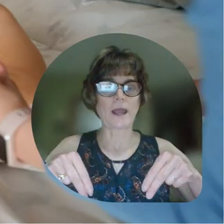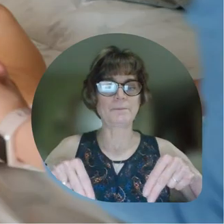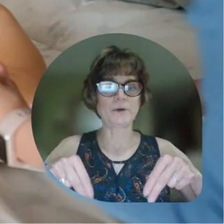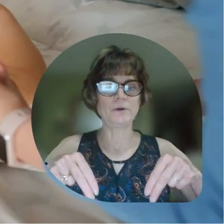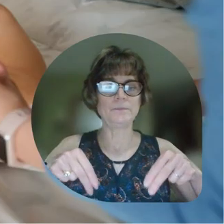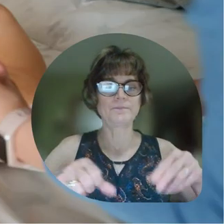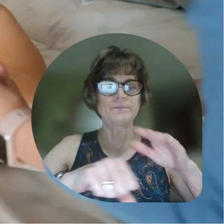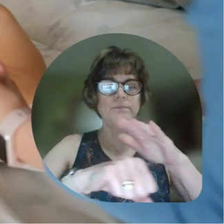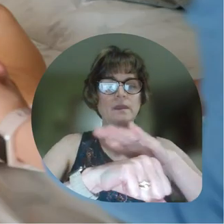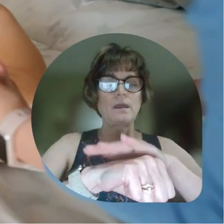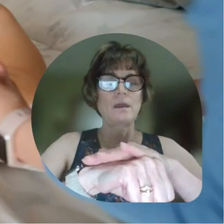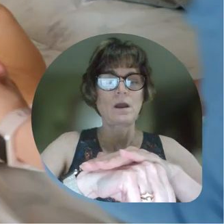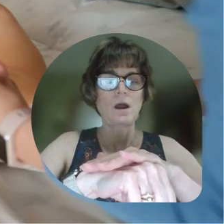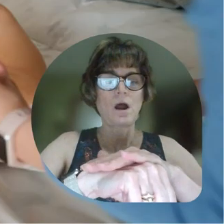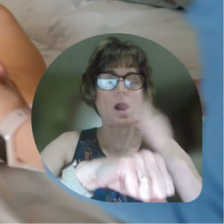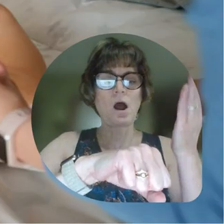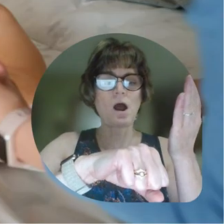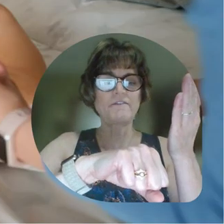Diaper,